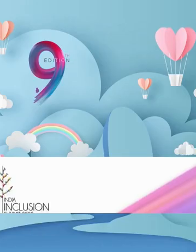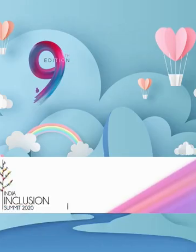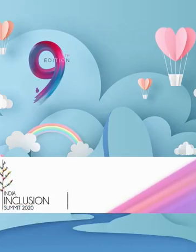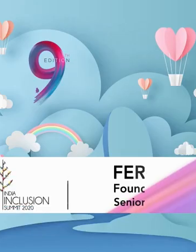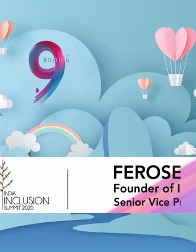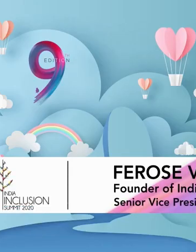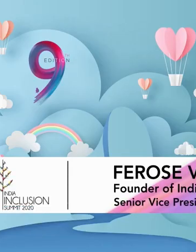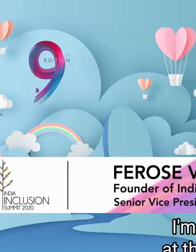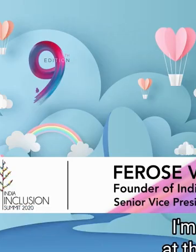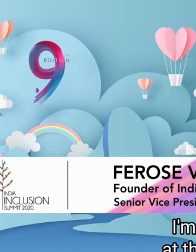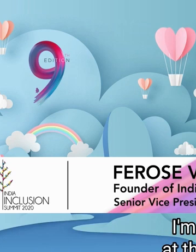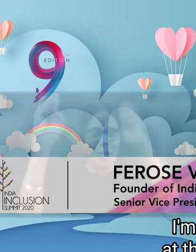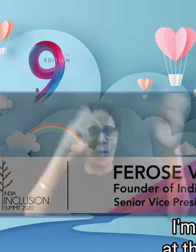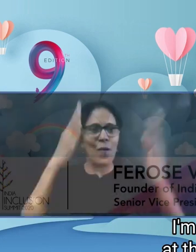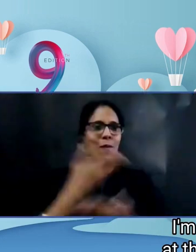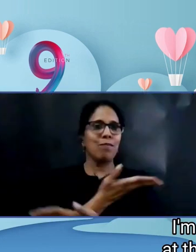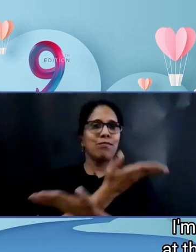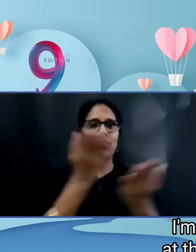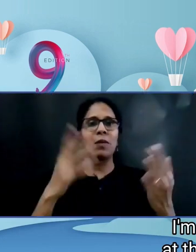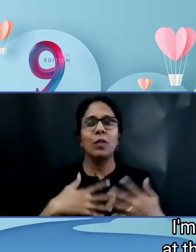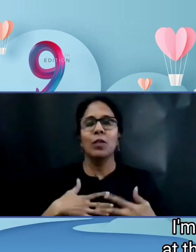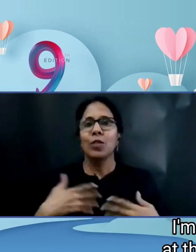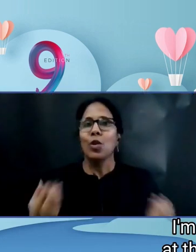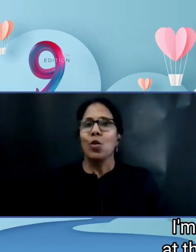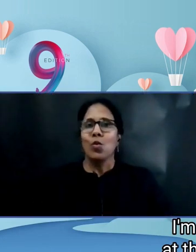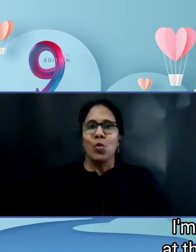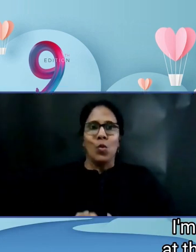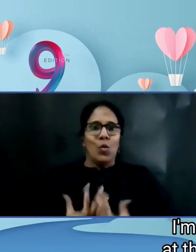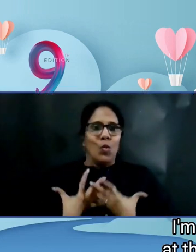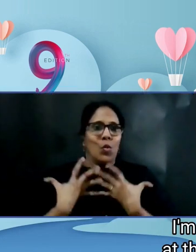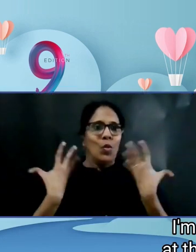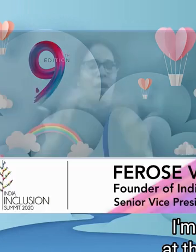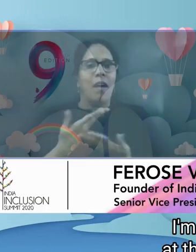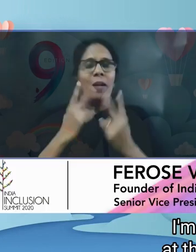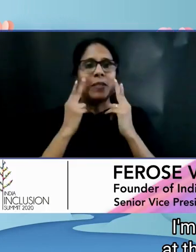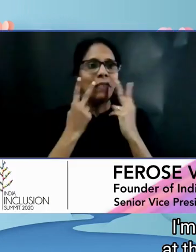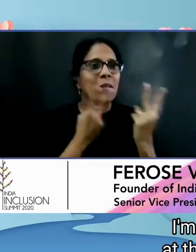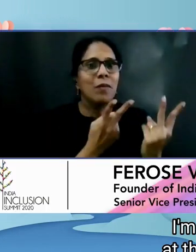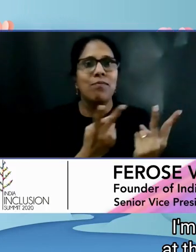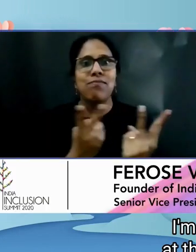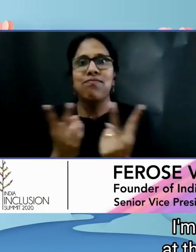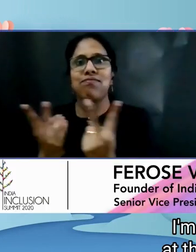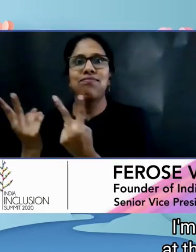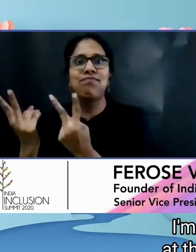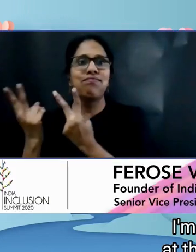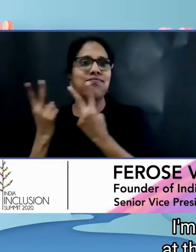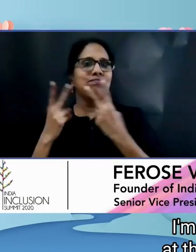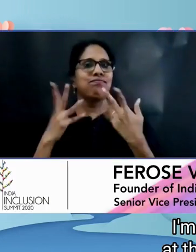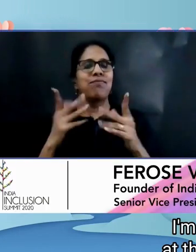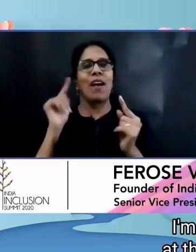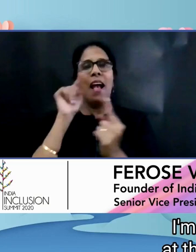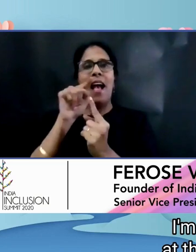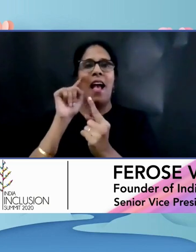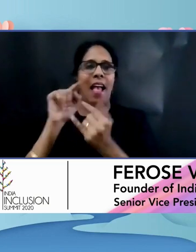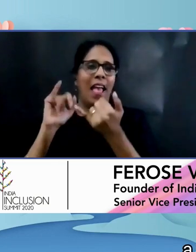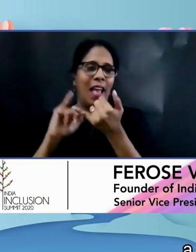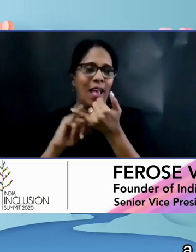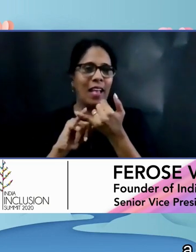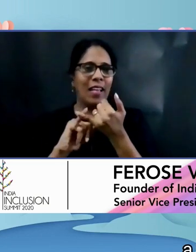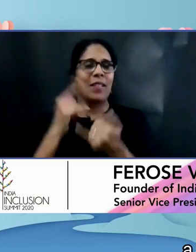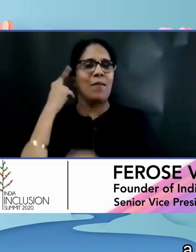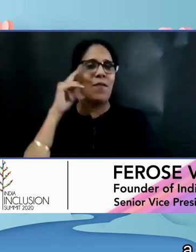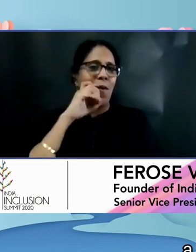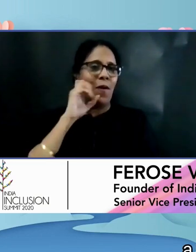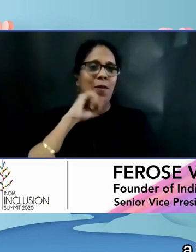Hello, everybody. I'm so delighted to see all of you here at the India Inclusion Summit for Youth. This